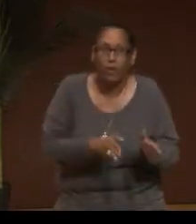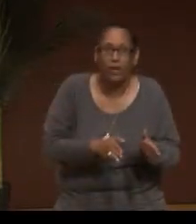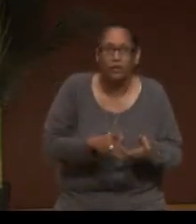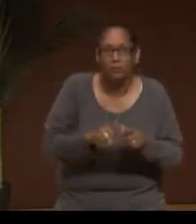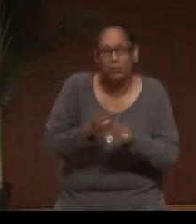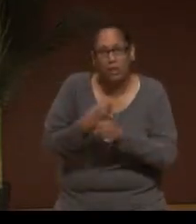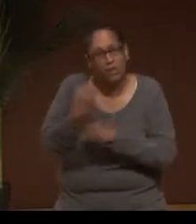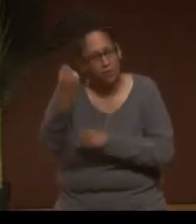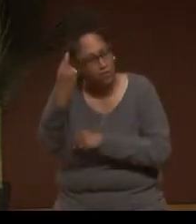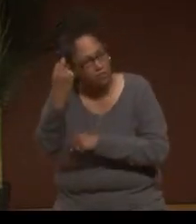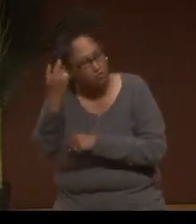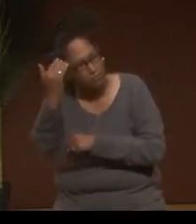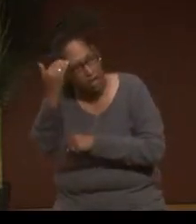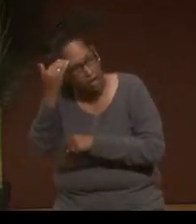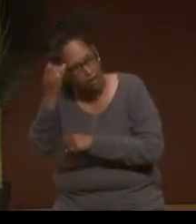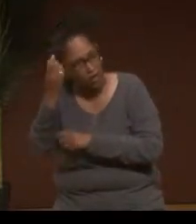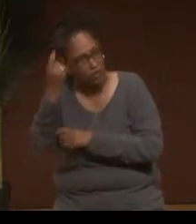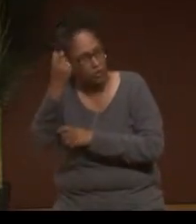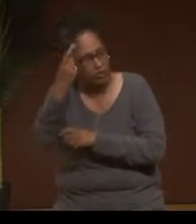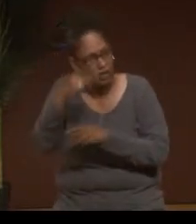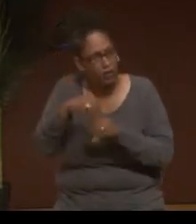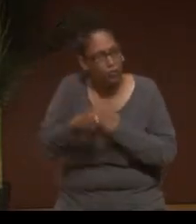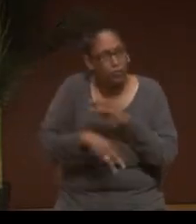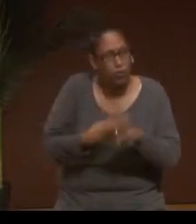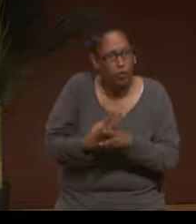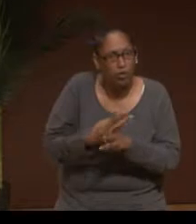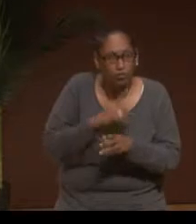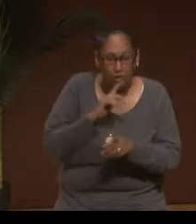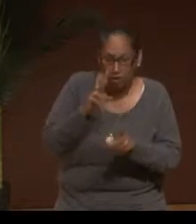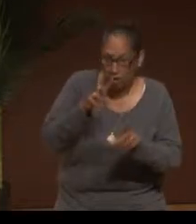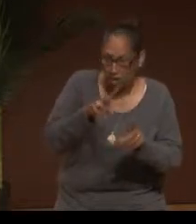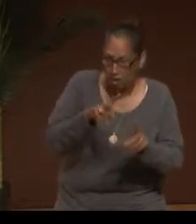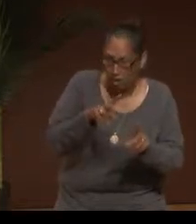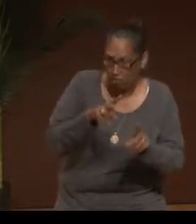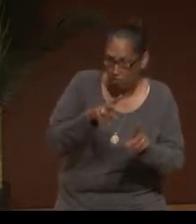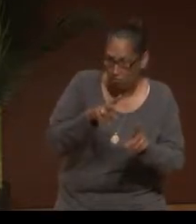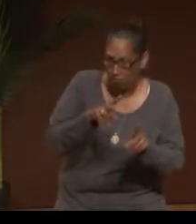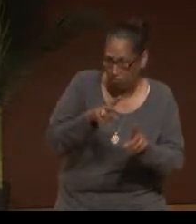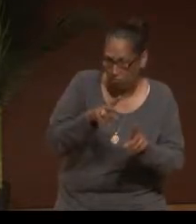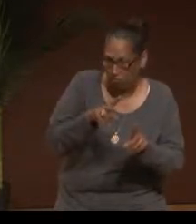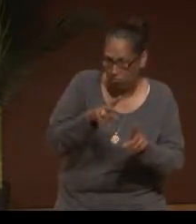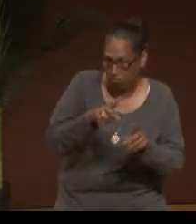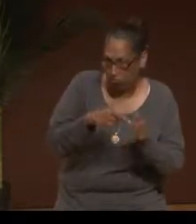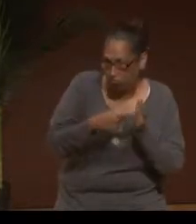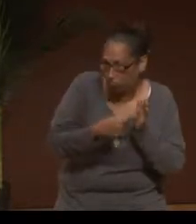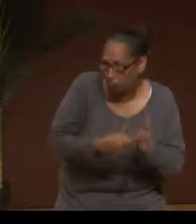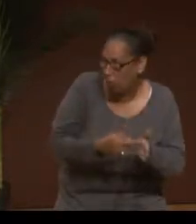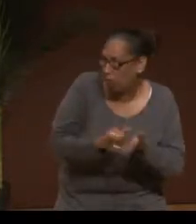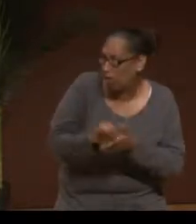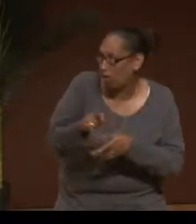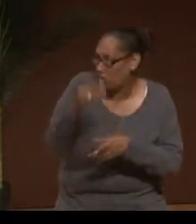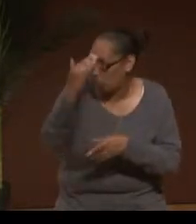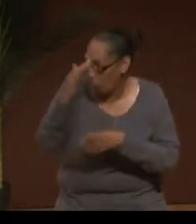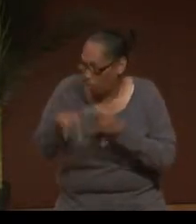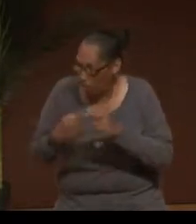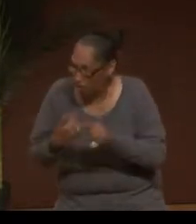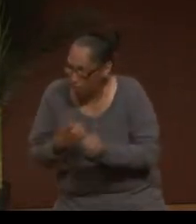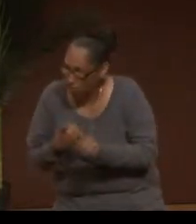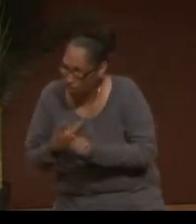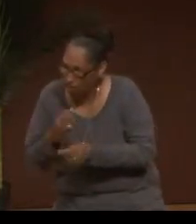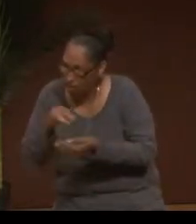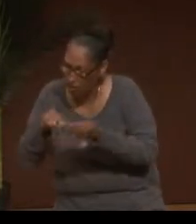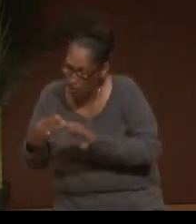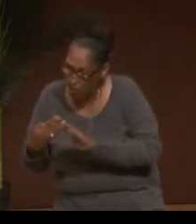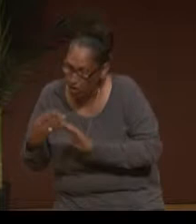knowledge and understanding about the world? Does it imply that the things you think you know about yourself, your community, and your